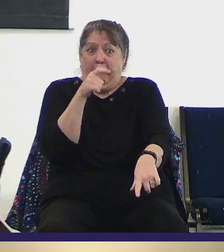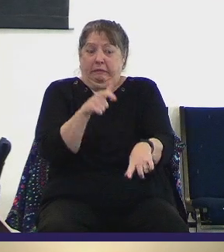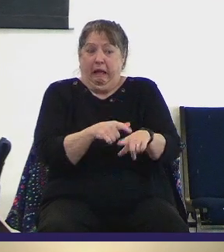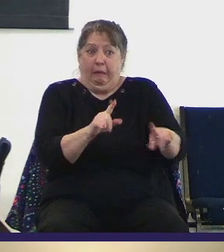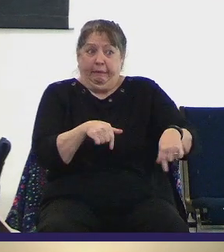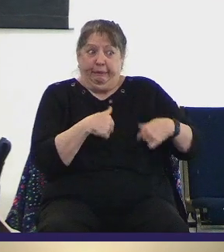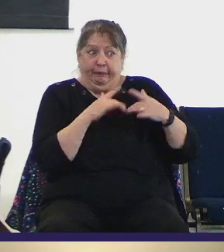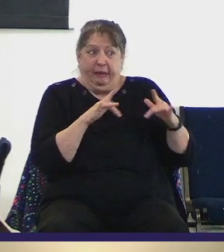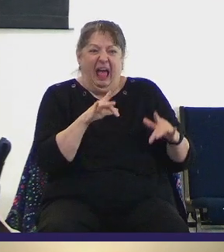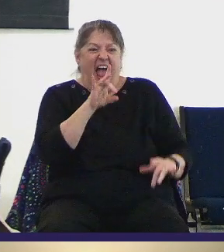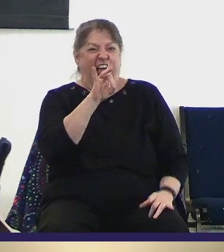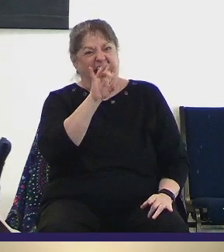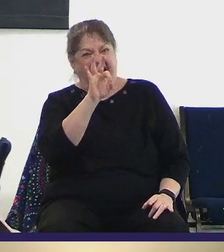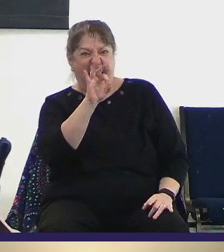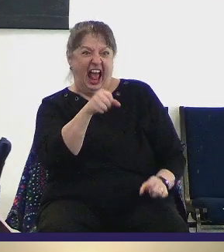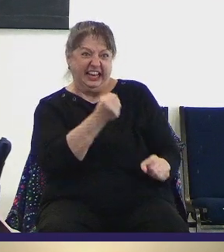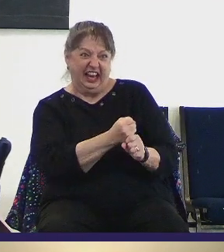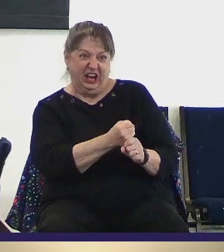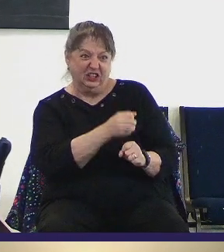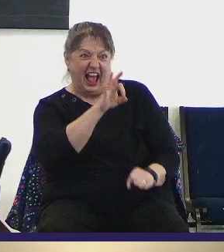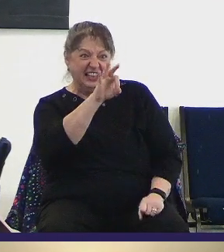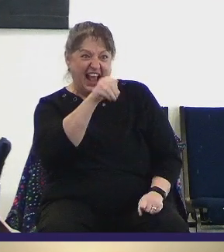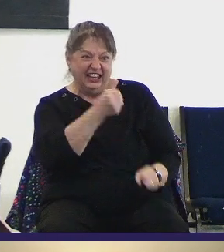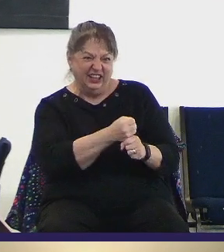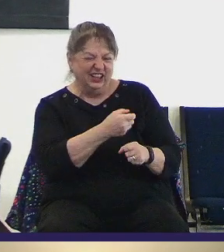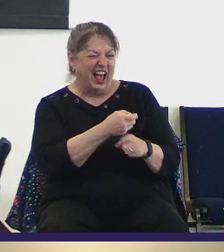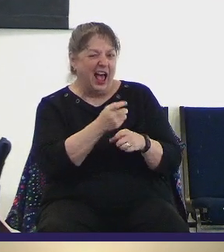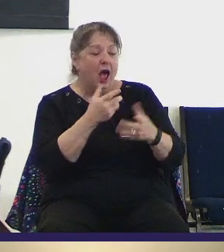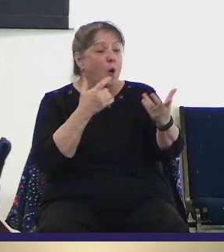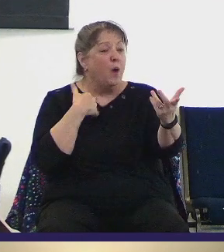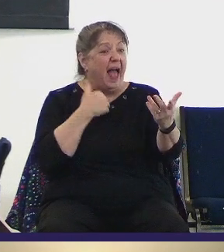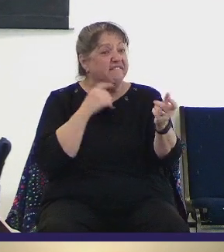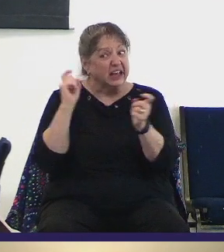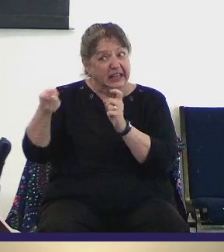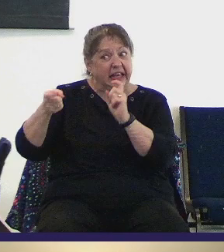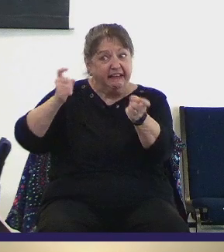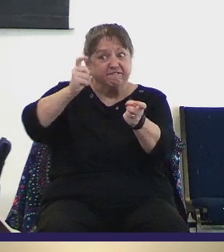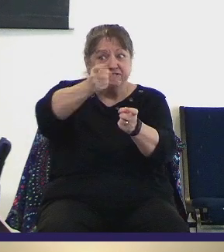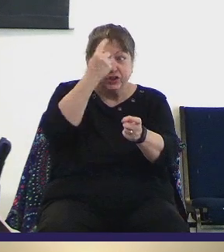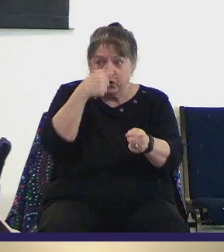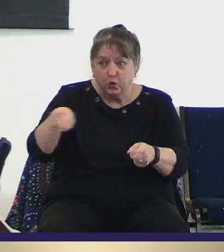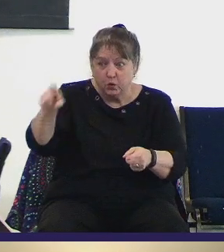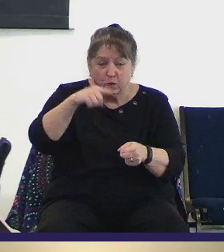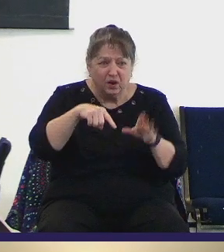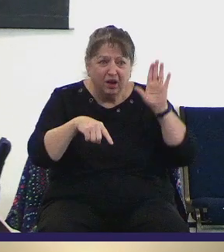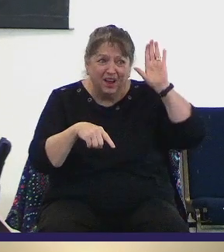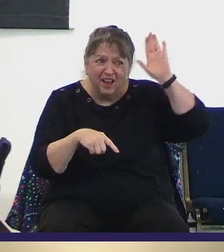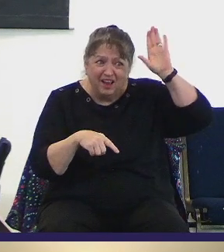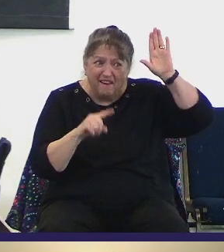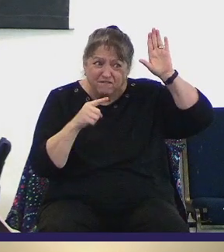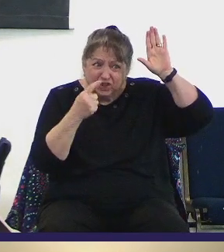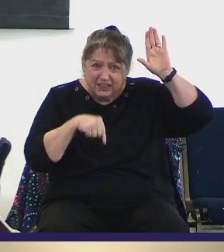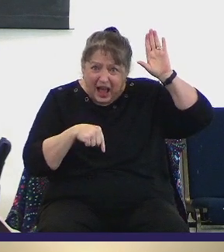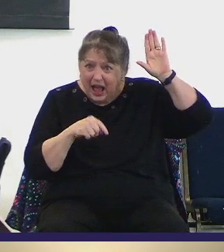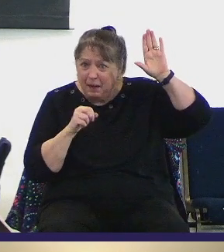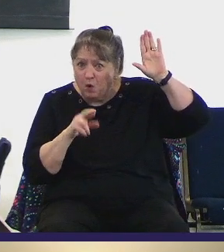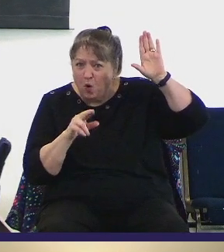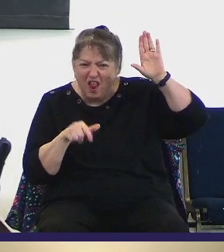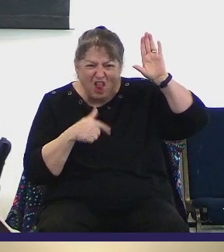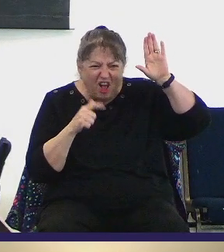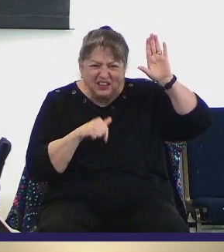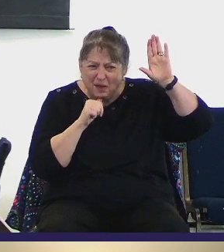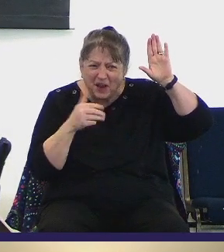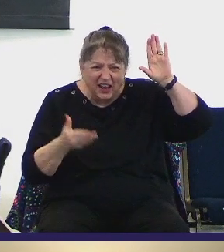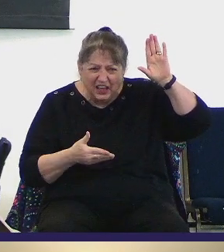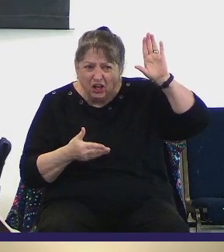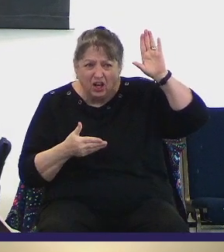89, 90 years or something, a long time, and you're here, we have a gift for you. It's your first time here or your first time in a long time. Just raise your hand. Just want to make sure I saw a